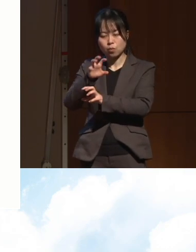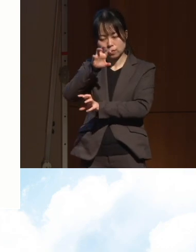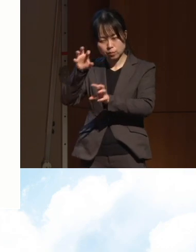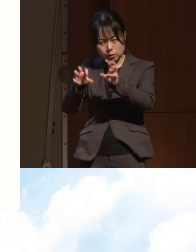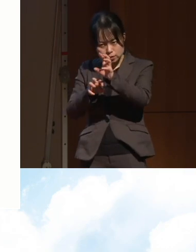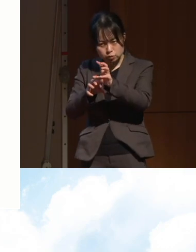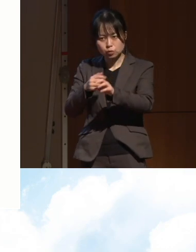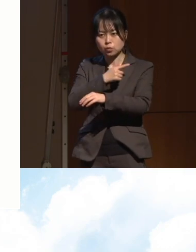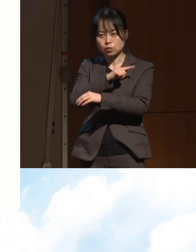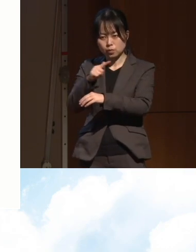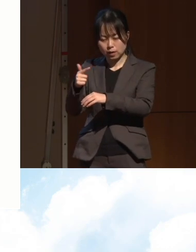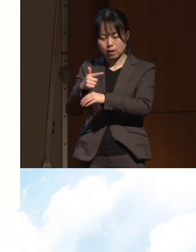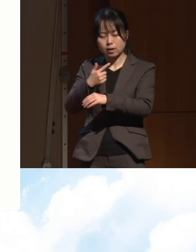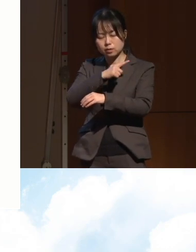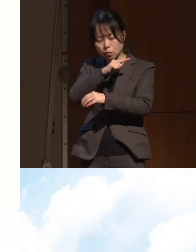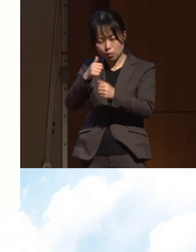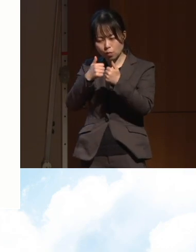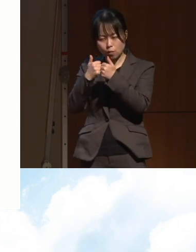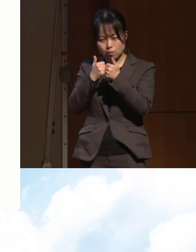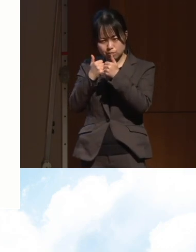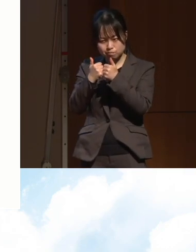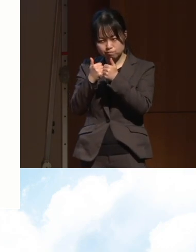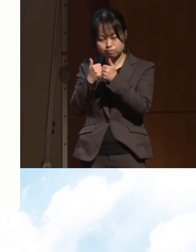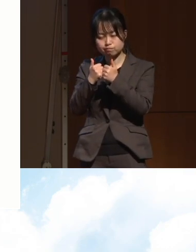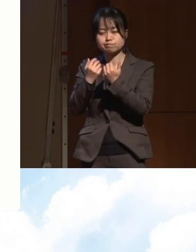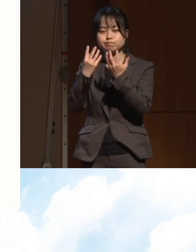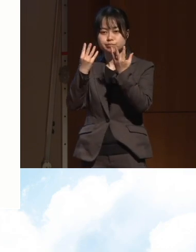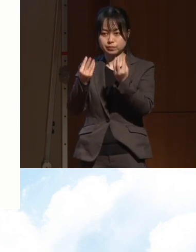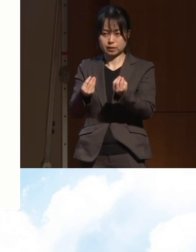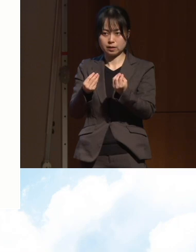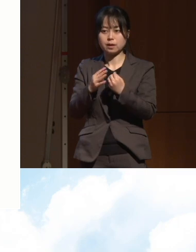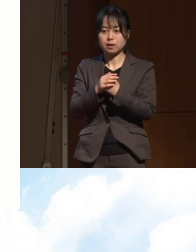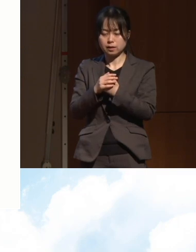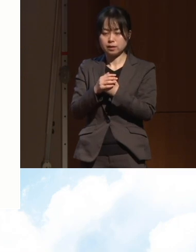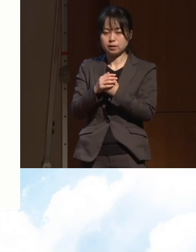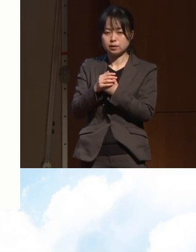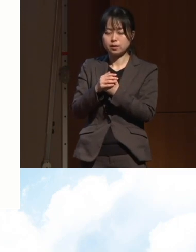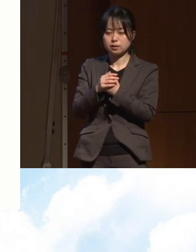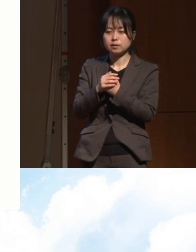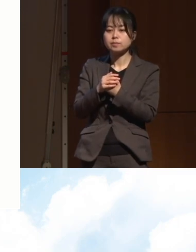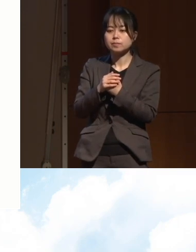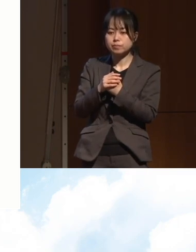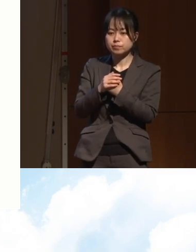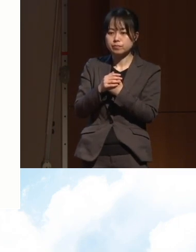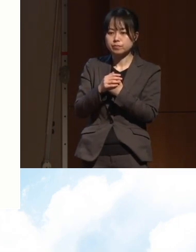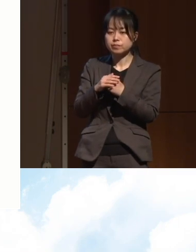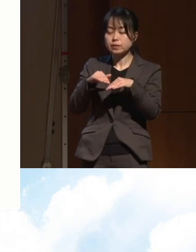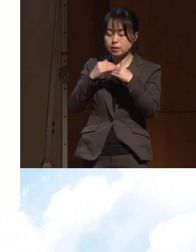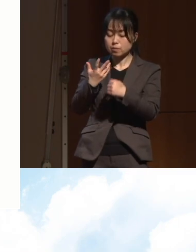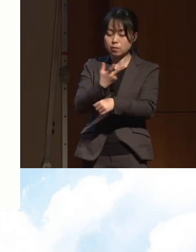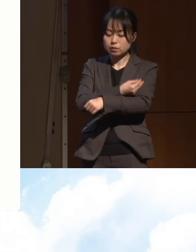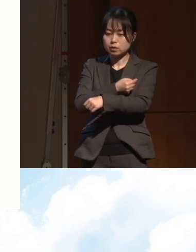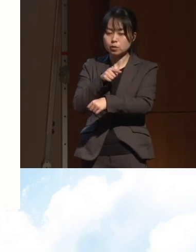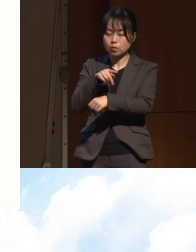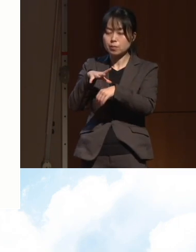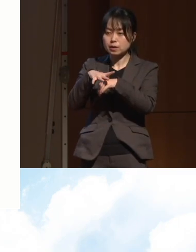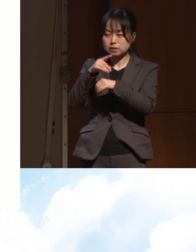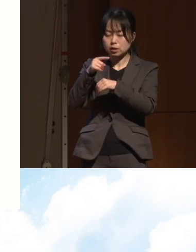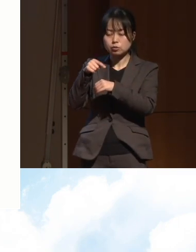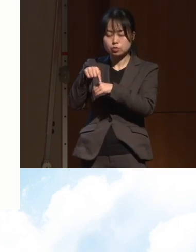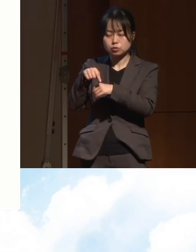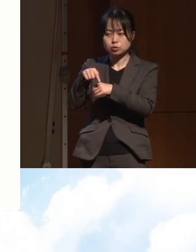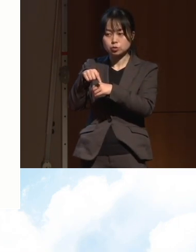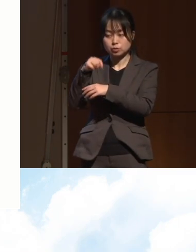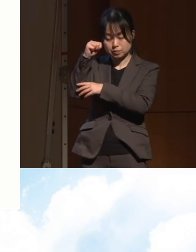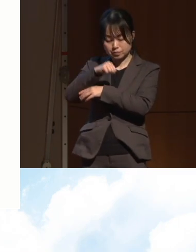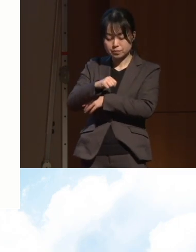Across all of the vaccines that were licensed in the first 18 months of the pandemic, to see if there